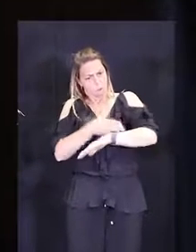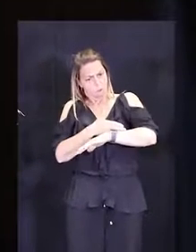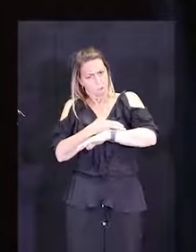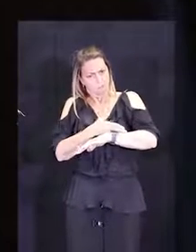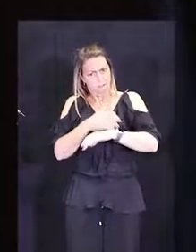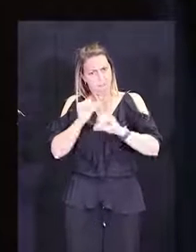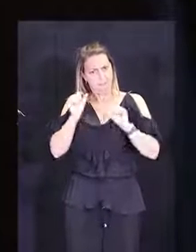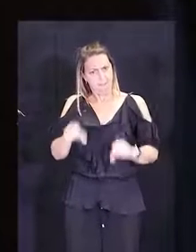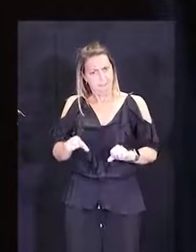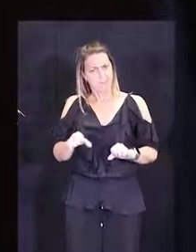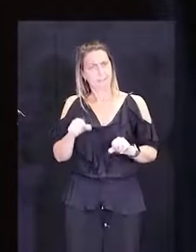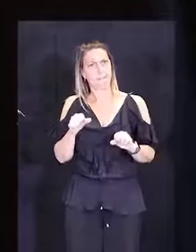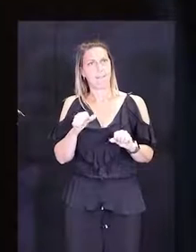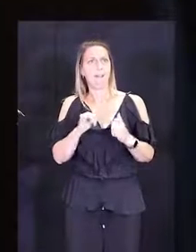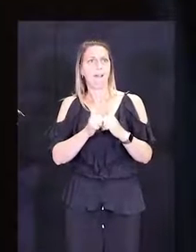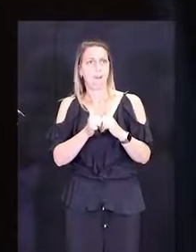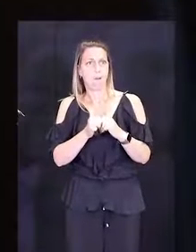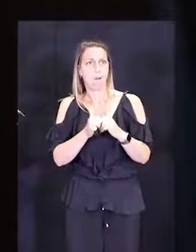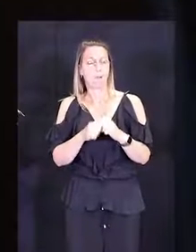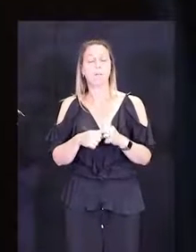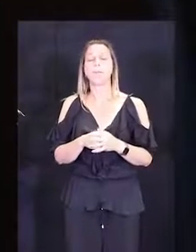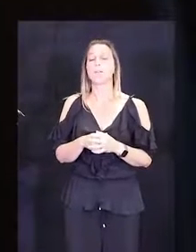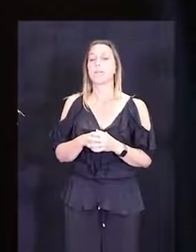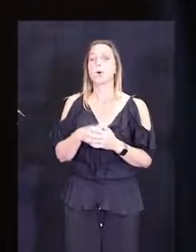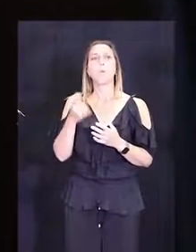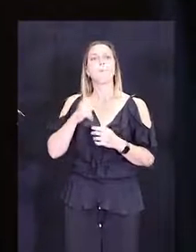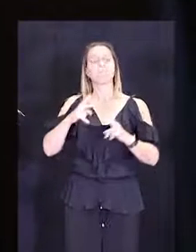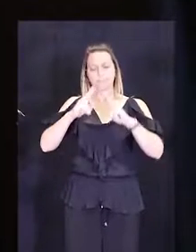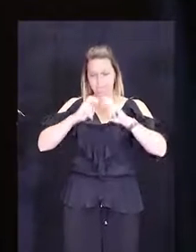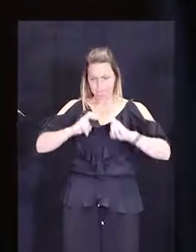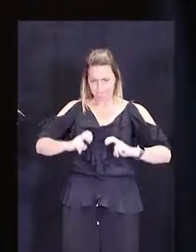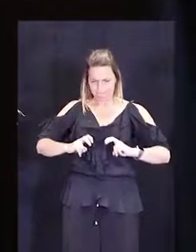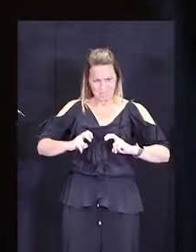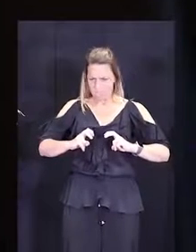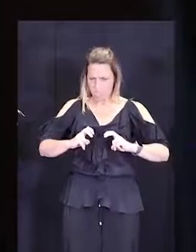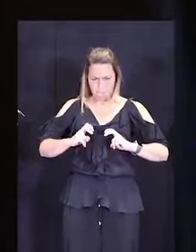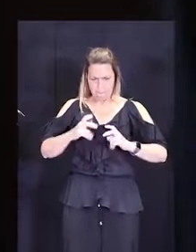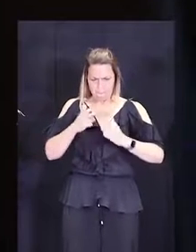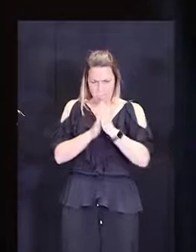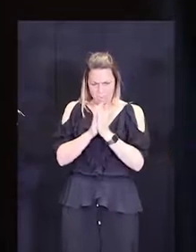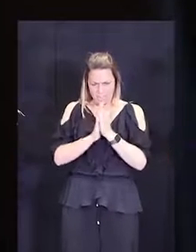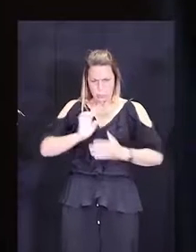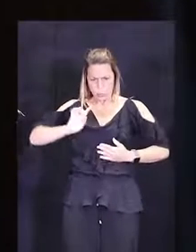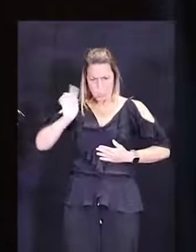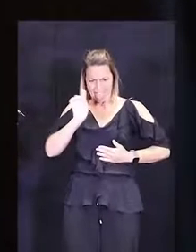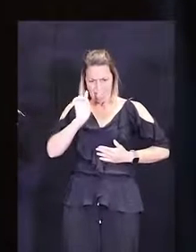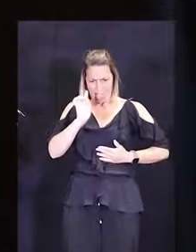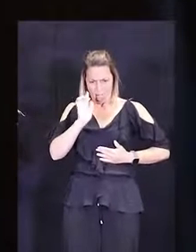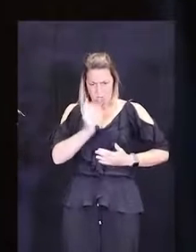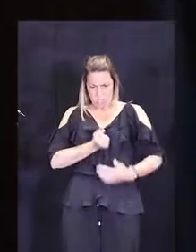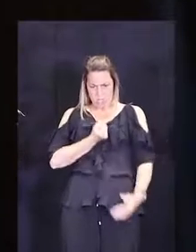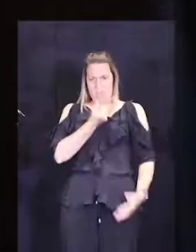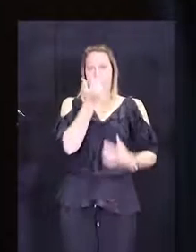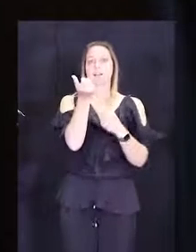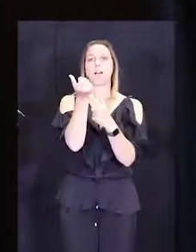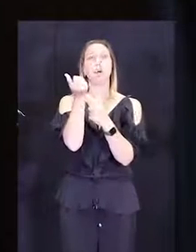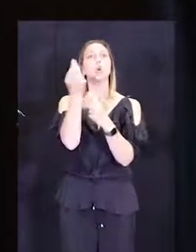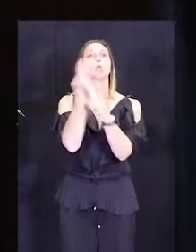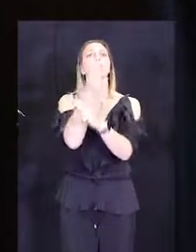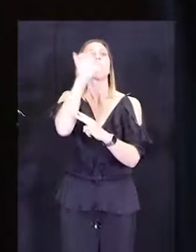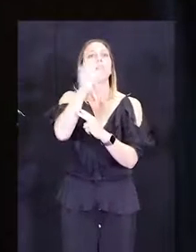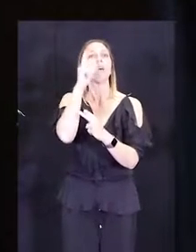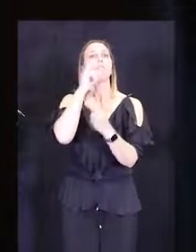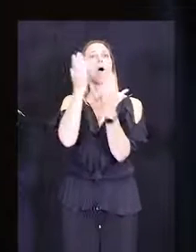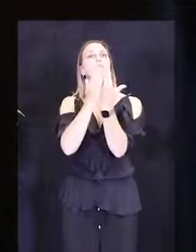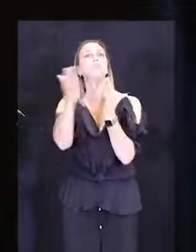be better versions of ourselves tomorrow. We must find what motivates us and allow our lives to be anchored by